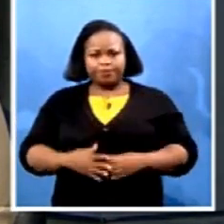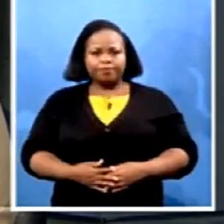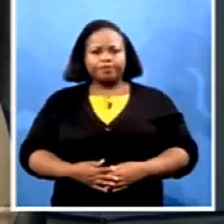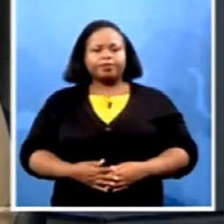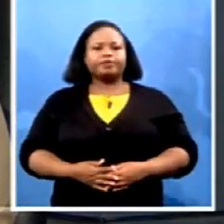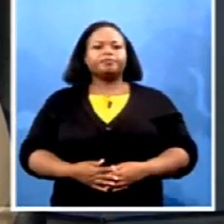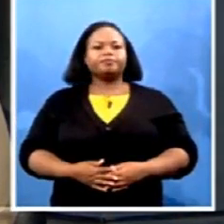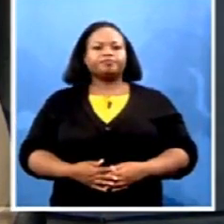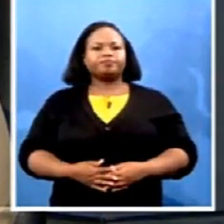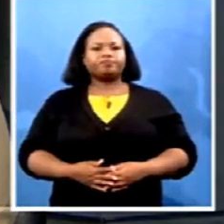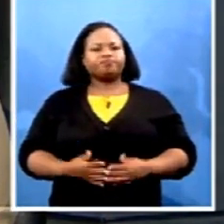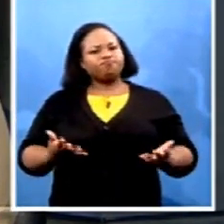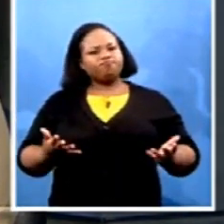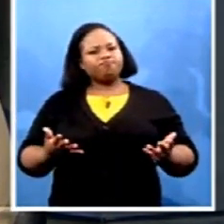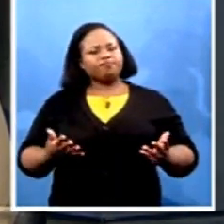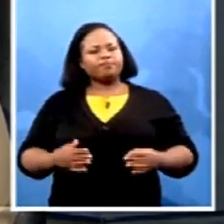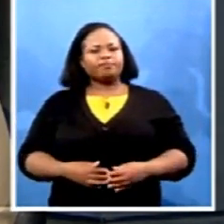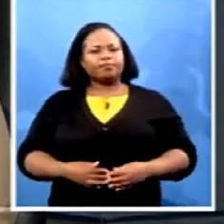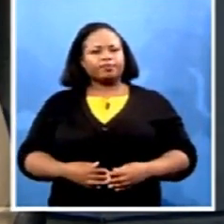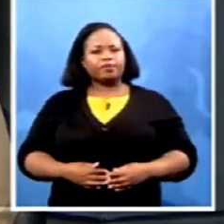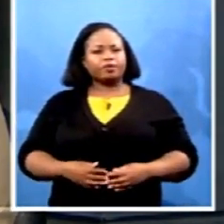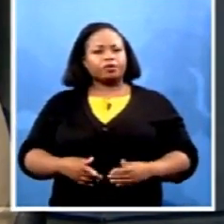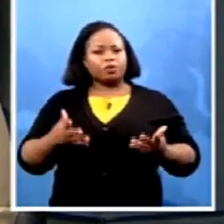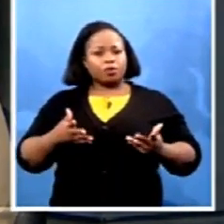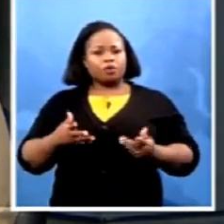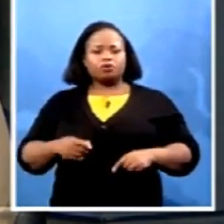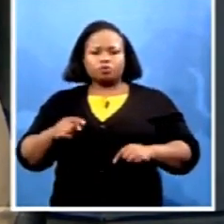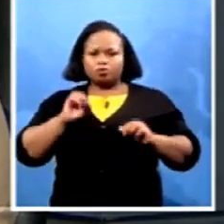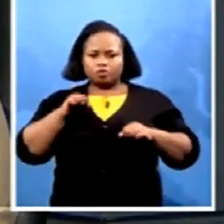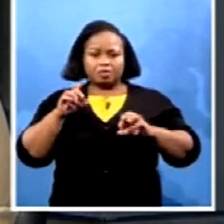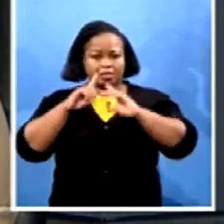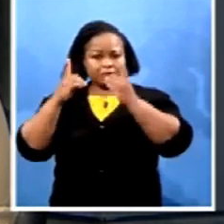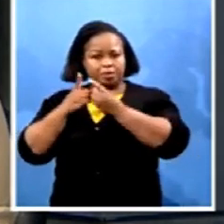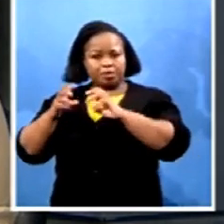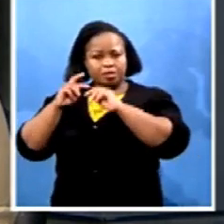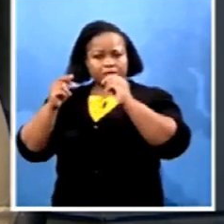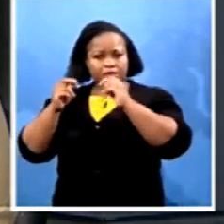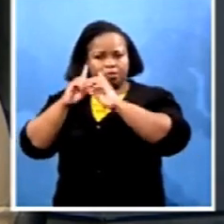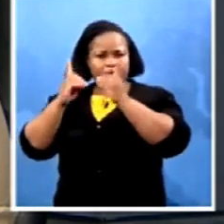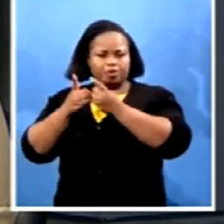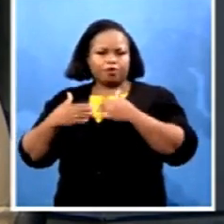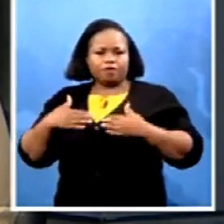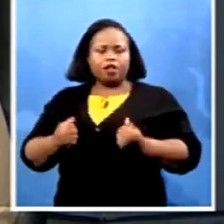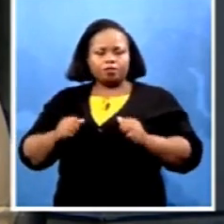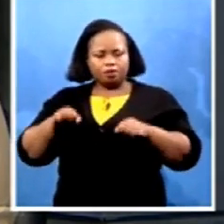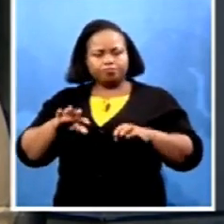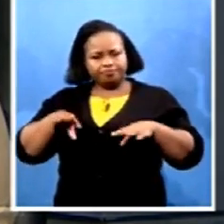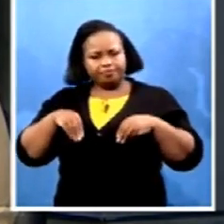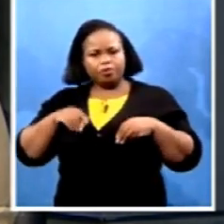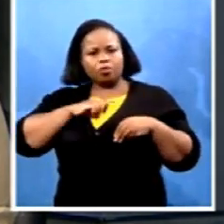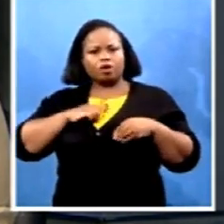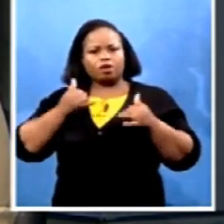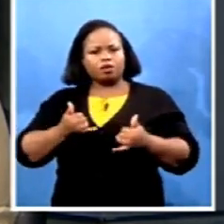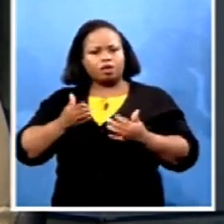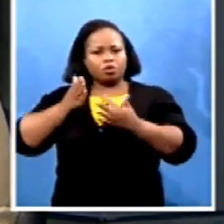let's welcome the intervention by the National Department of Health to quickly speed up the intervention that must come to the Metro. Clearly, one